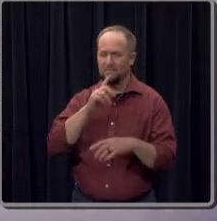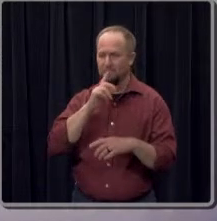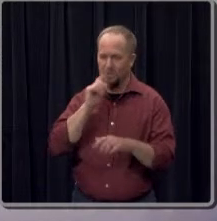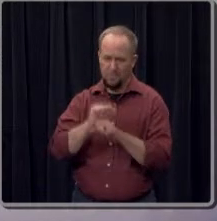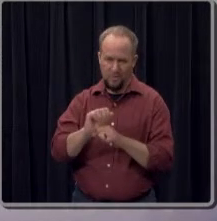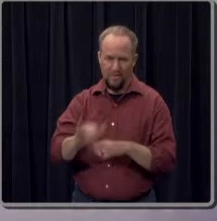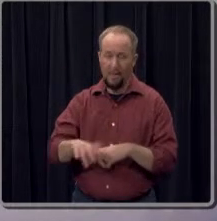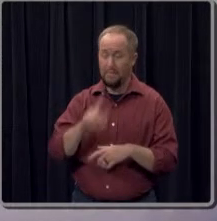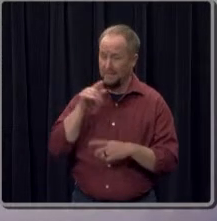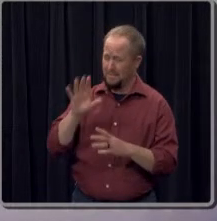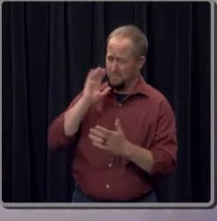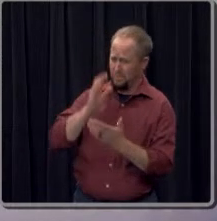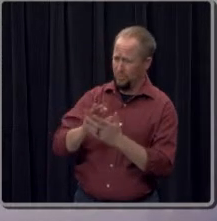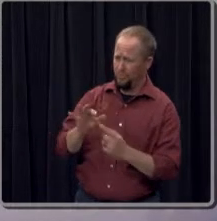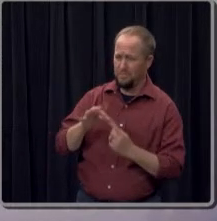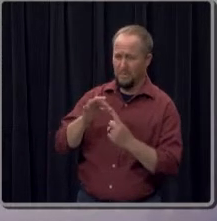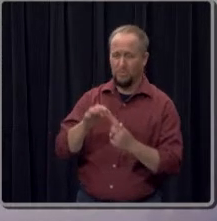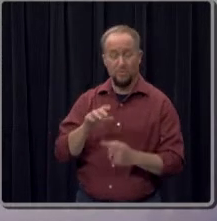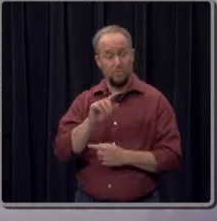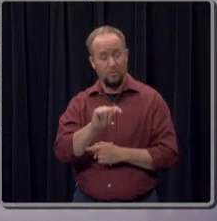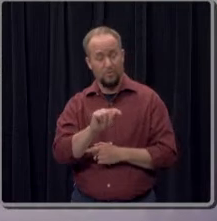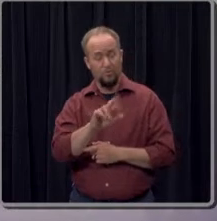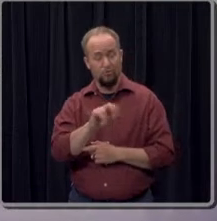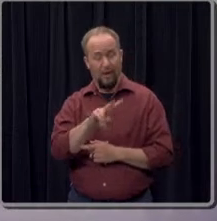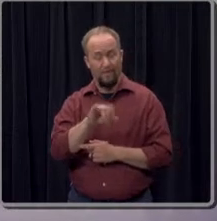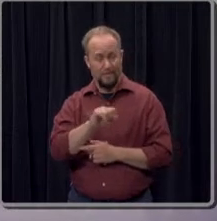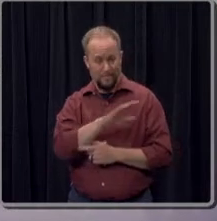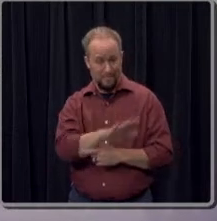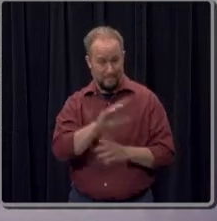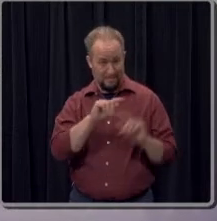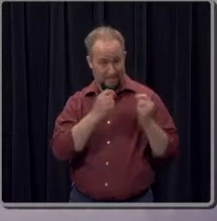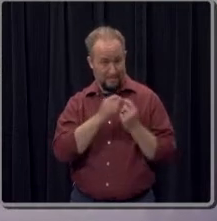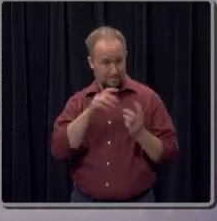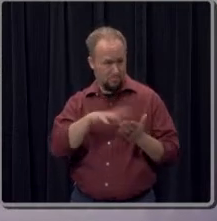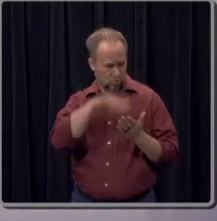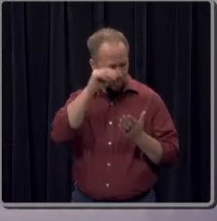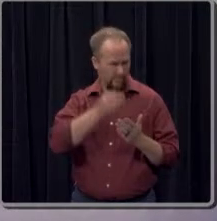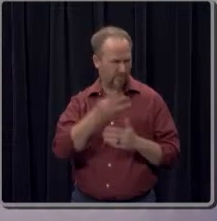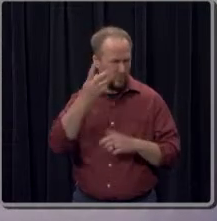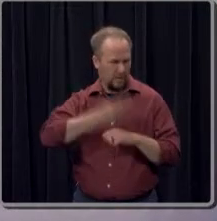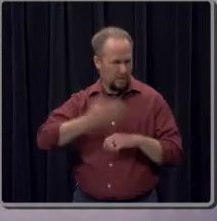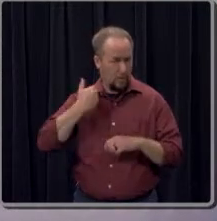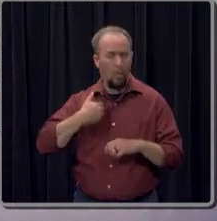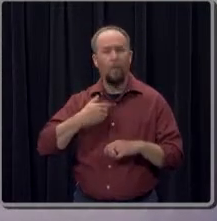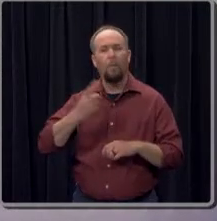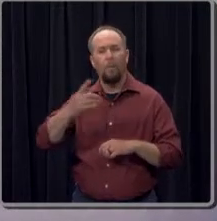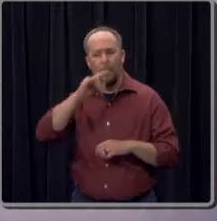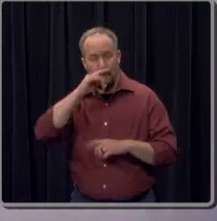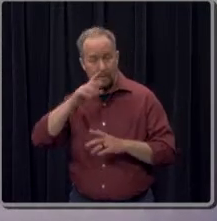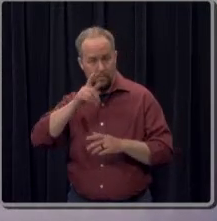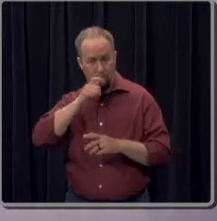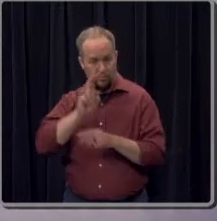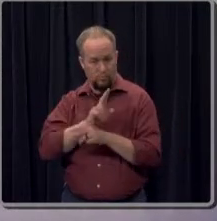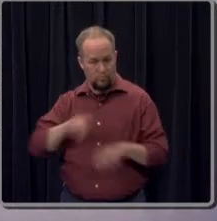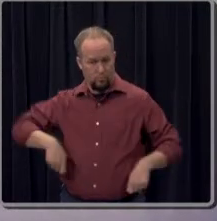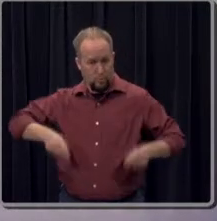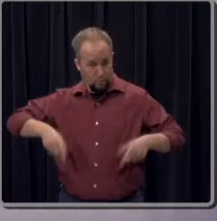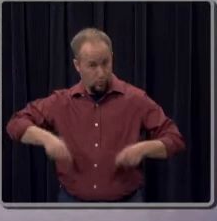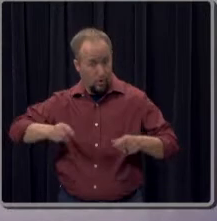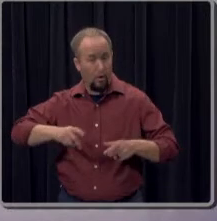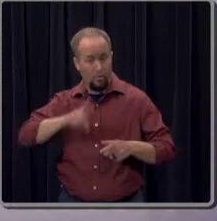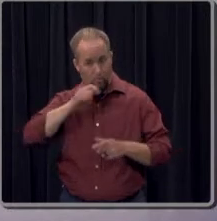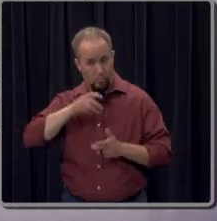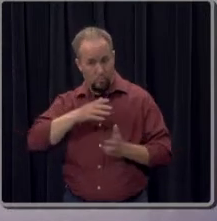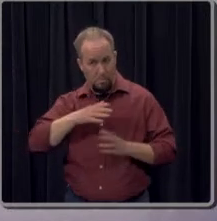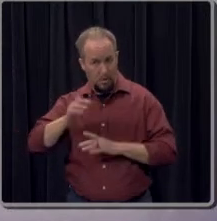special. Travis and his team found out just a few days ago that there was a kiddo in a wheelchair who was going to be going